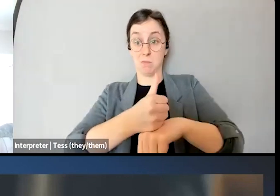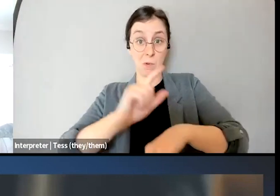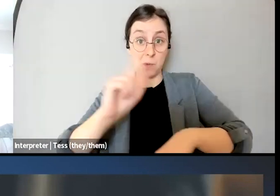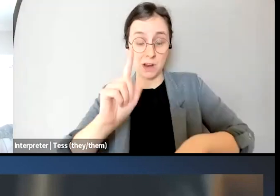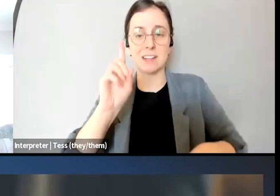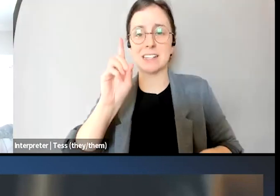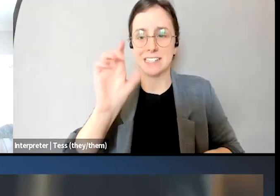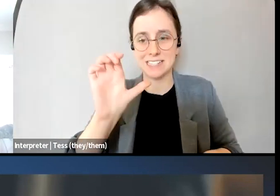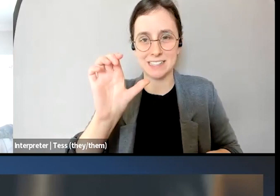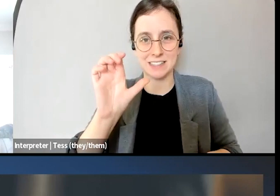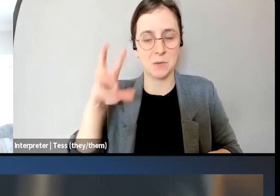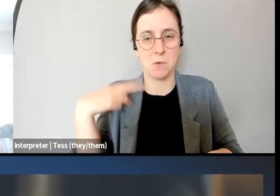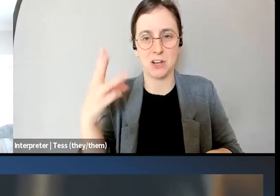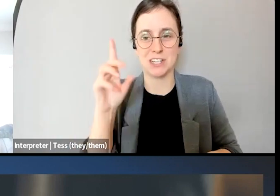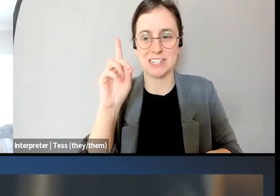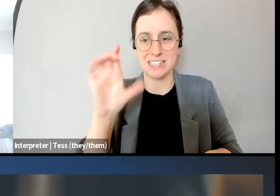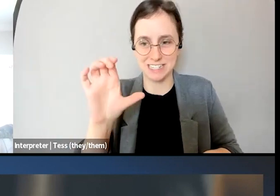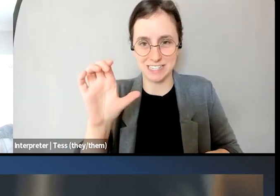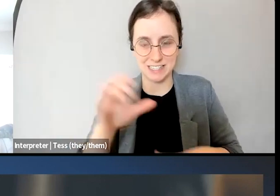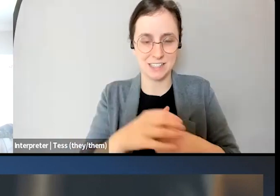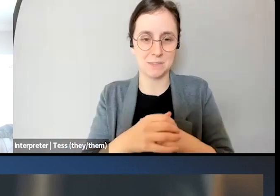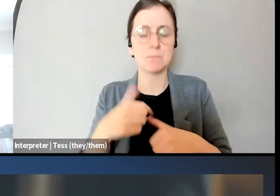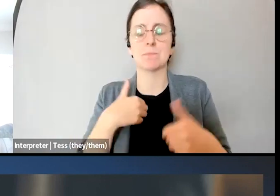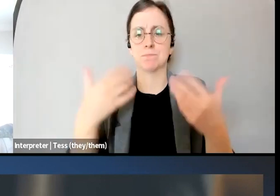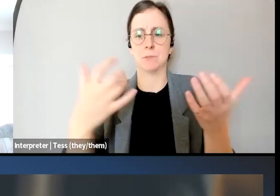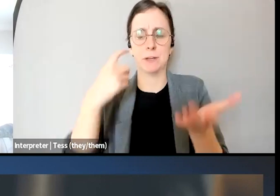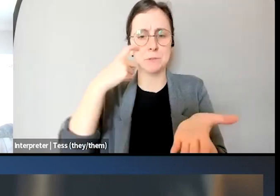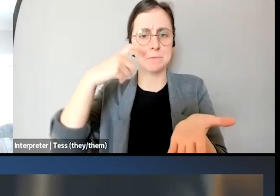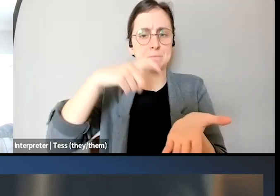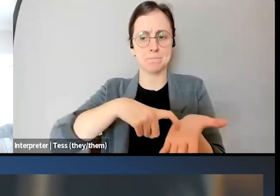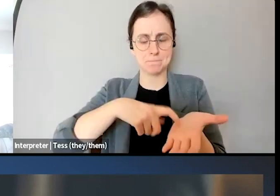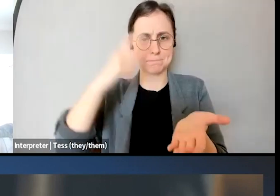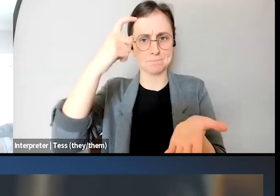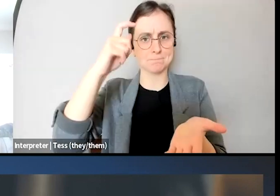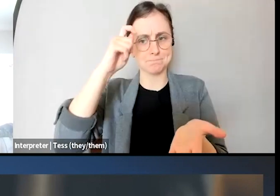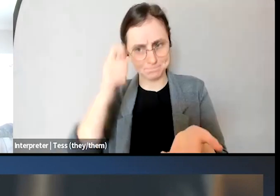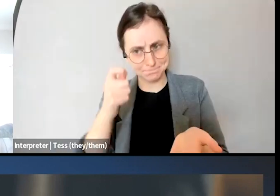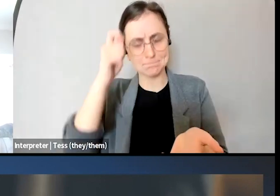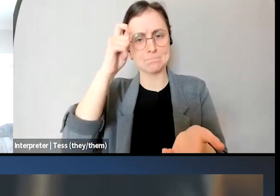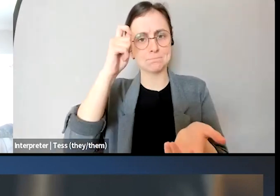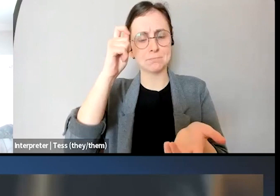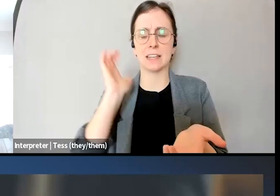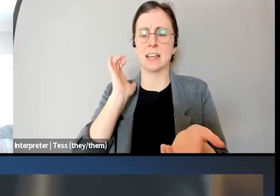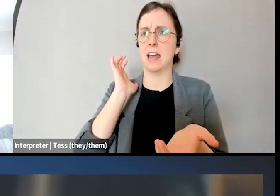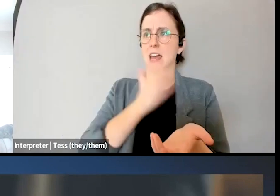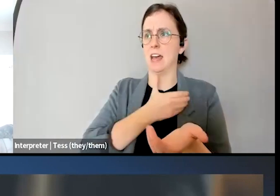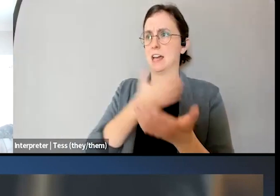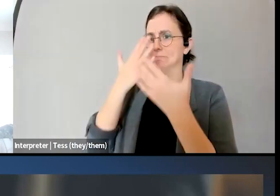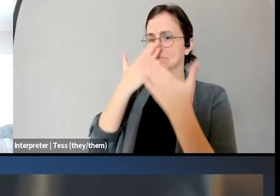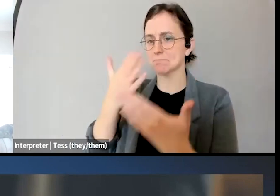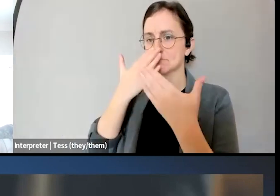Forum. Therefore, I would like to acknowledge and offer our deep gratitude and respect to